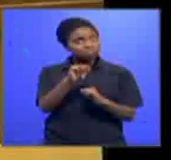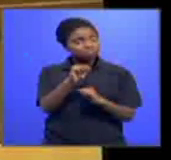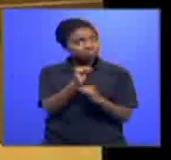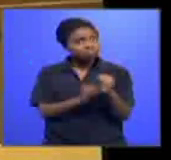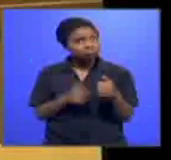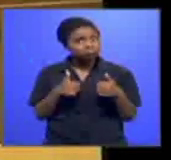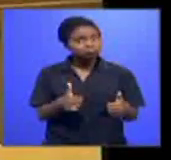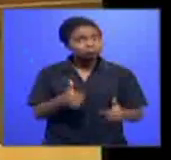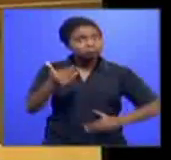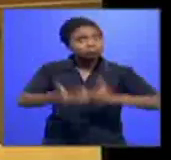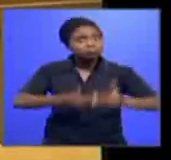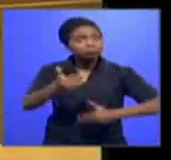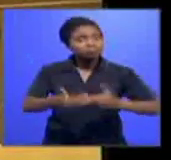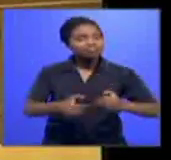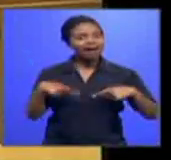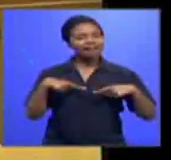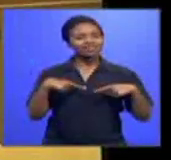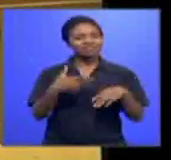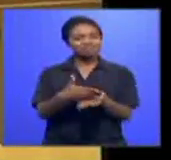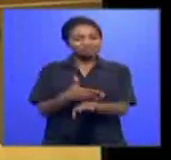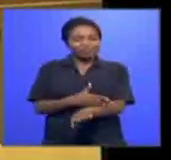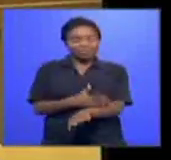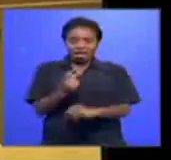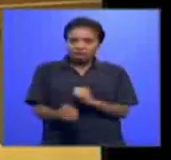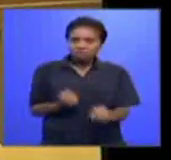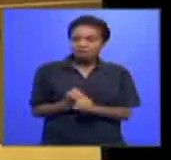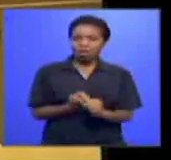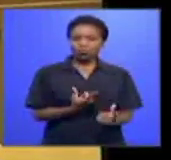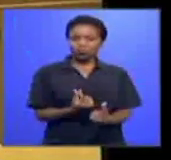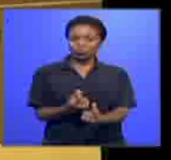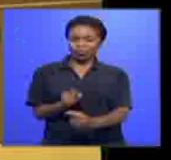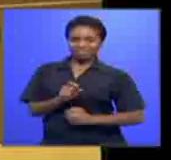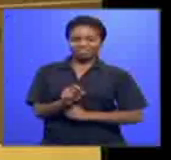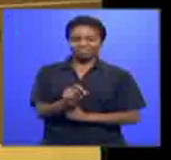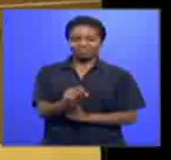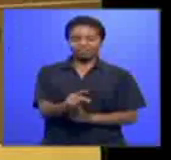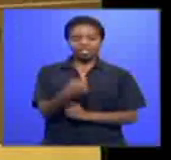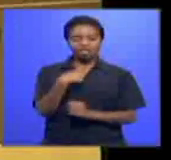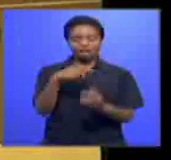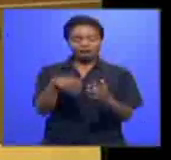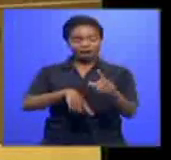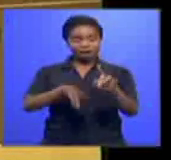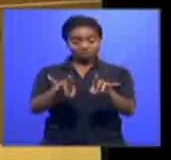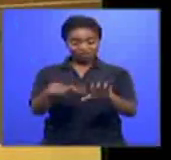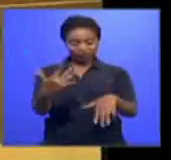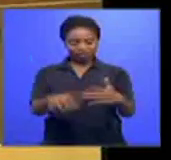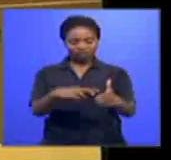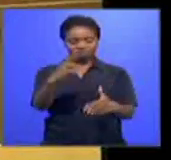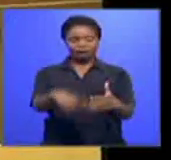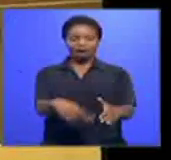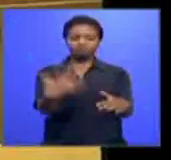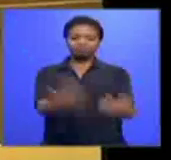We welcome the improvement each year in the ANA results, but